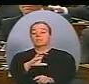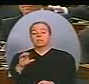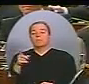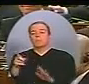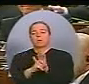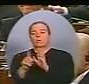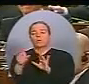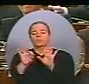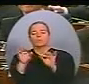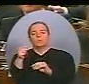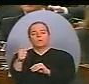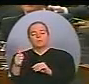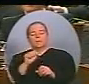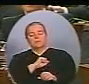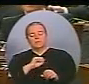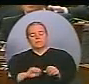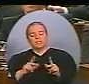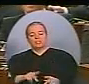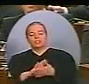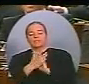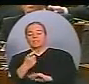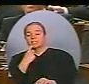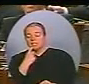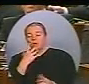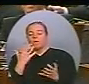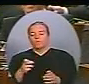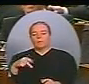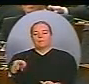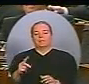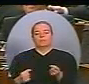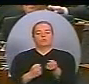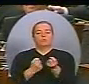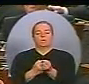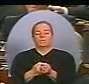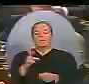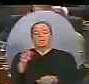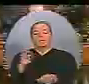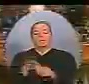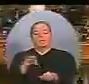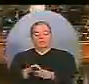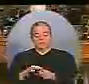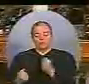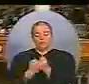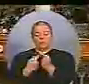democracy, support our legislation to give Canadians a say who actually represents them in the Senate. That's what Canadians want to see.